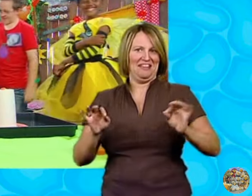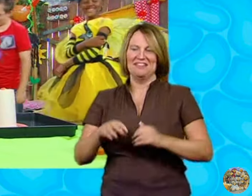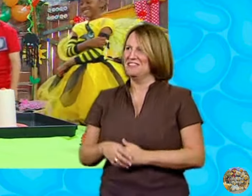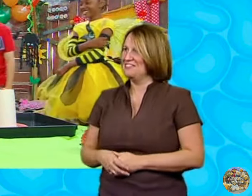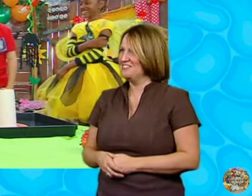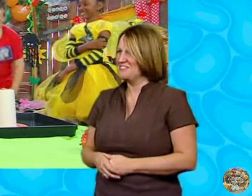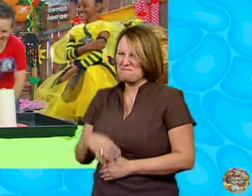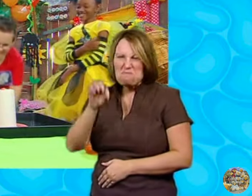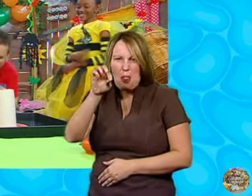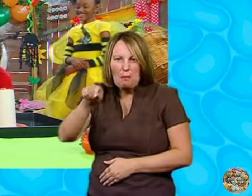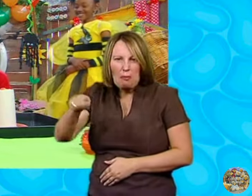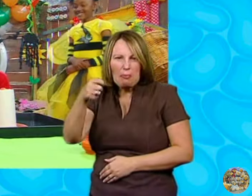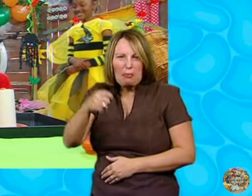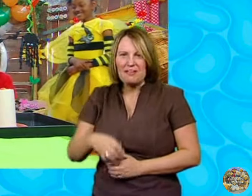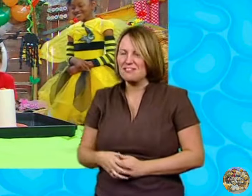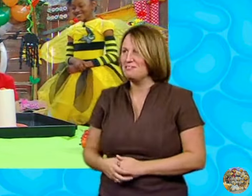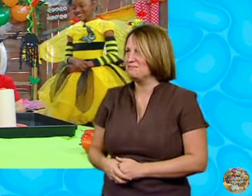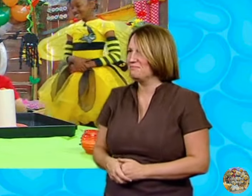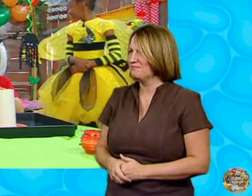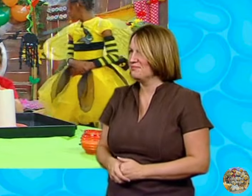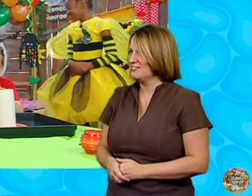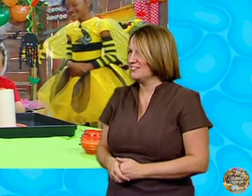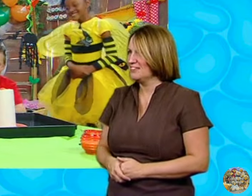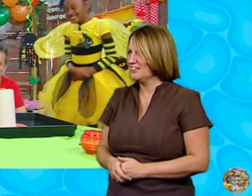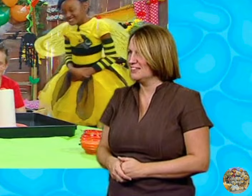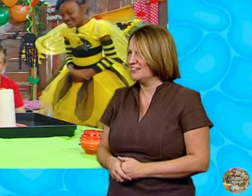That was a mini one. Okay.